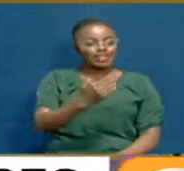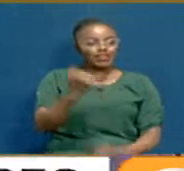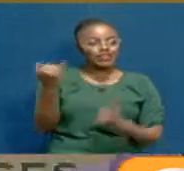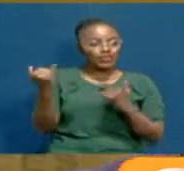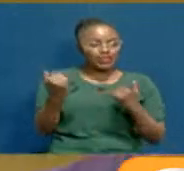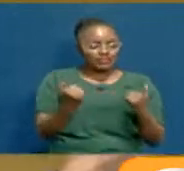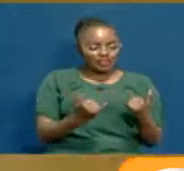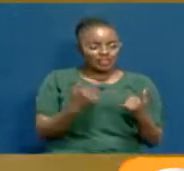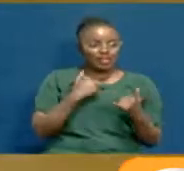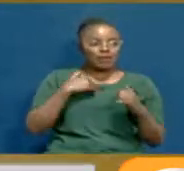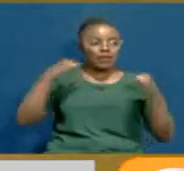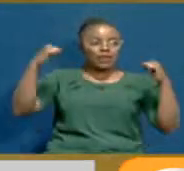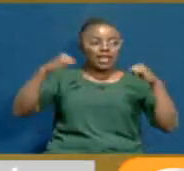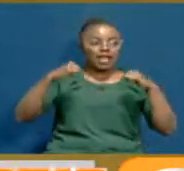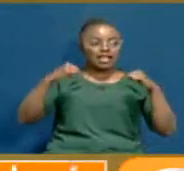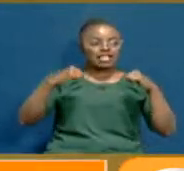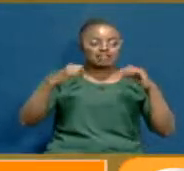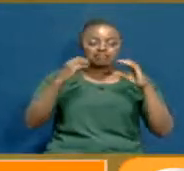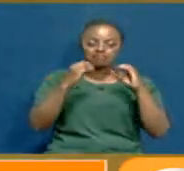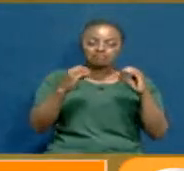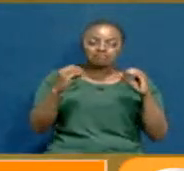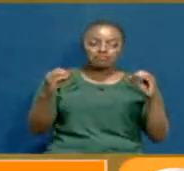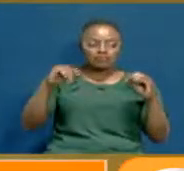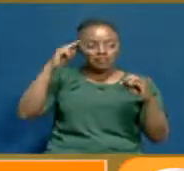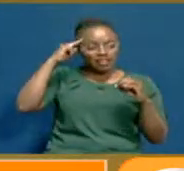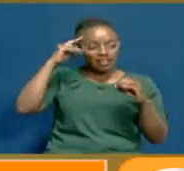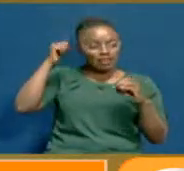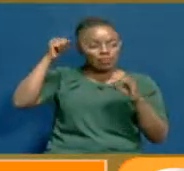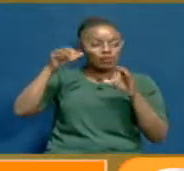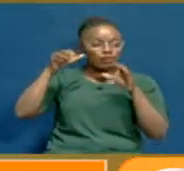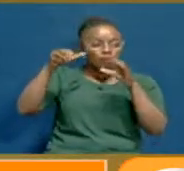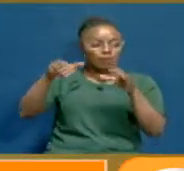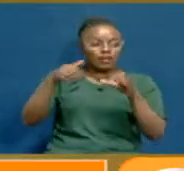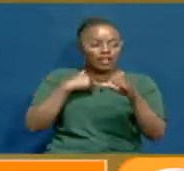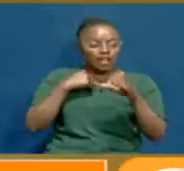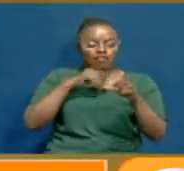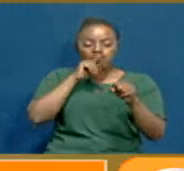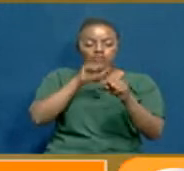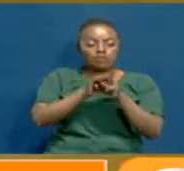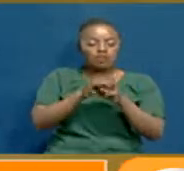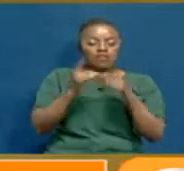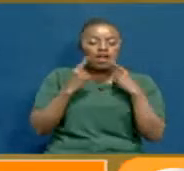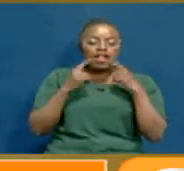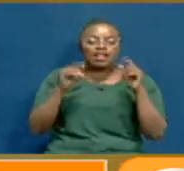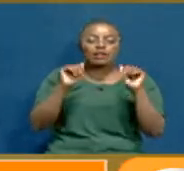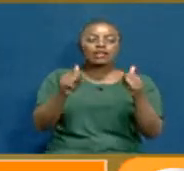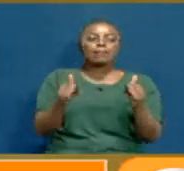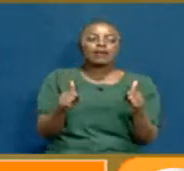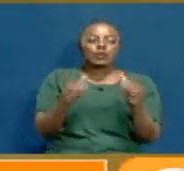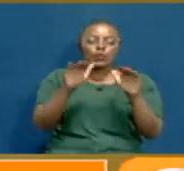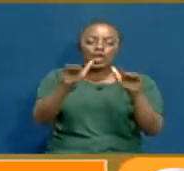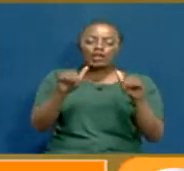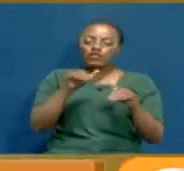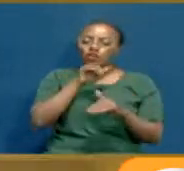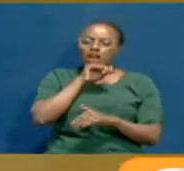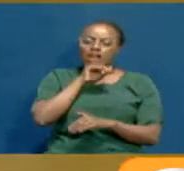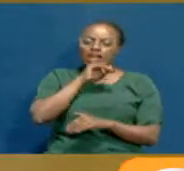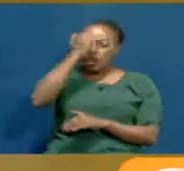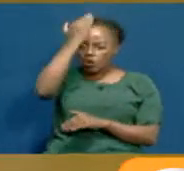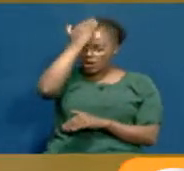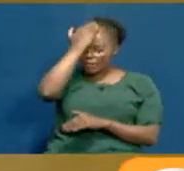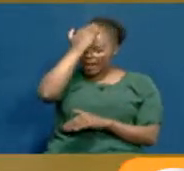foremost, I would like to disagree with her. I don't think any political party has released a manifesto yet. So we're waiting for Raila's on Monday. Yes,